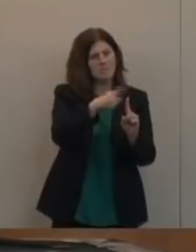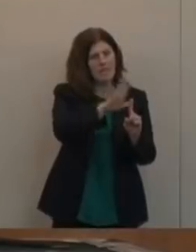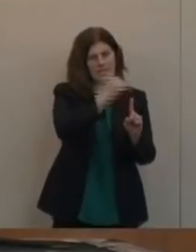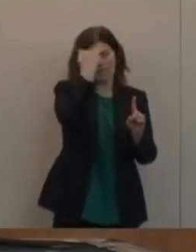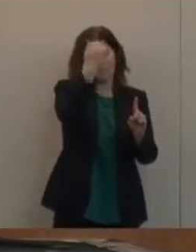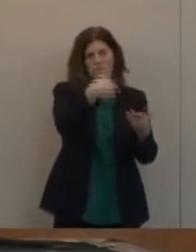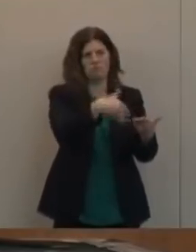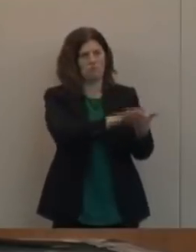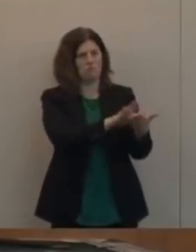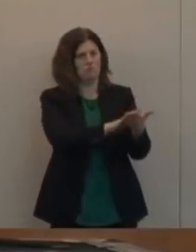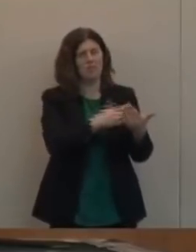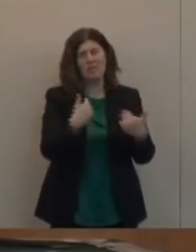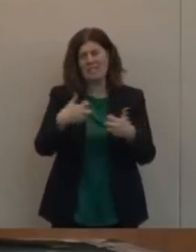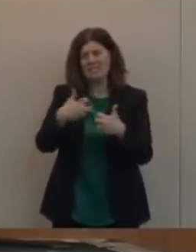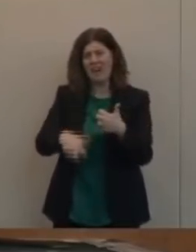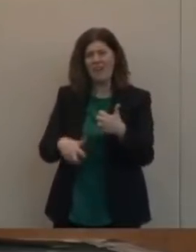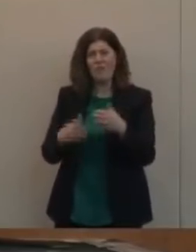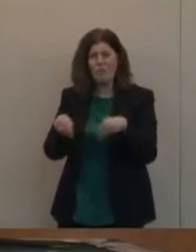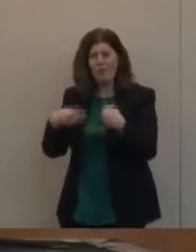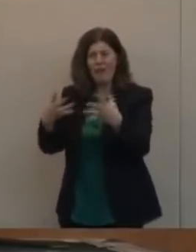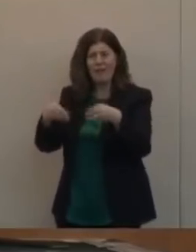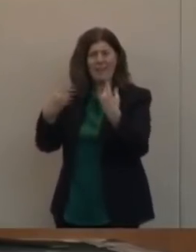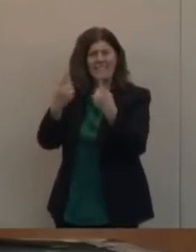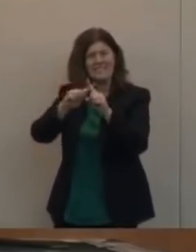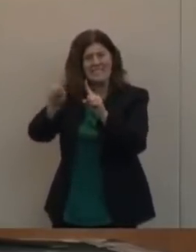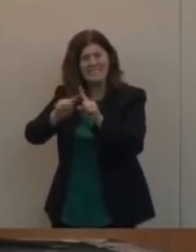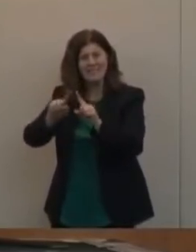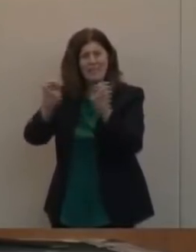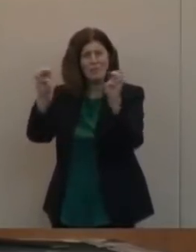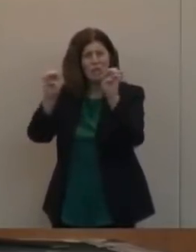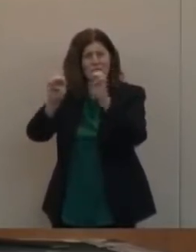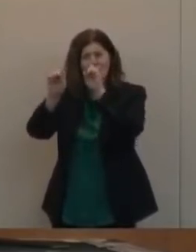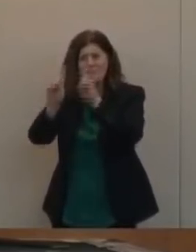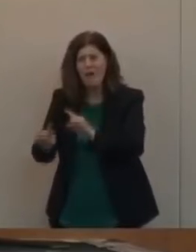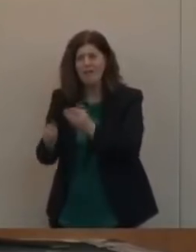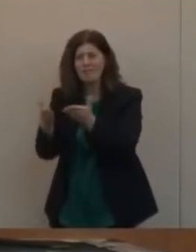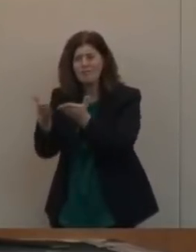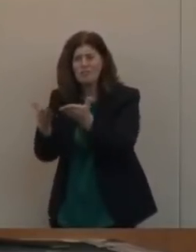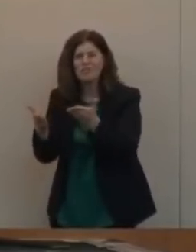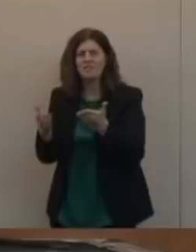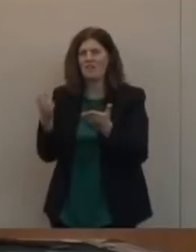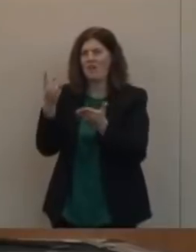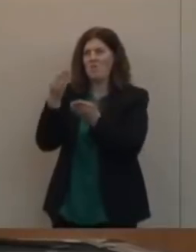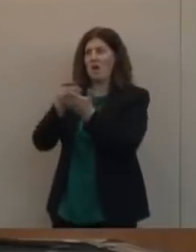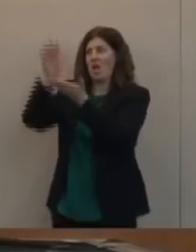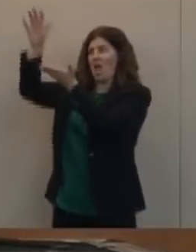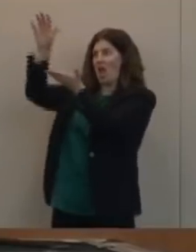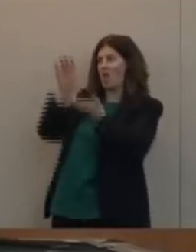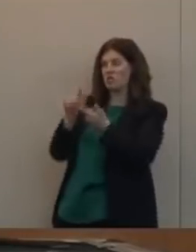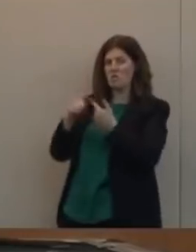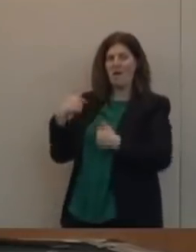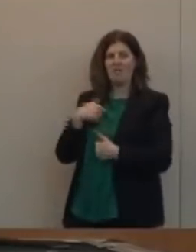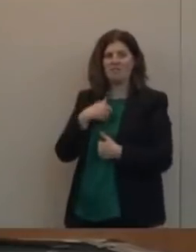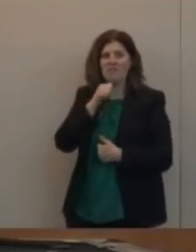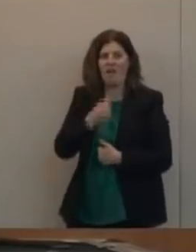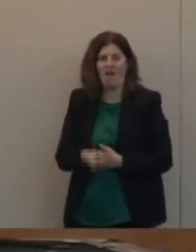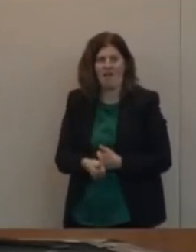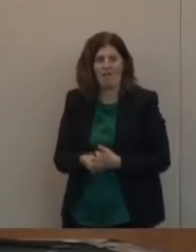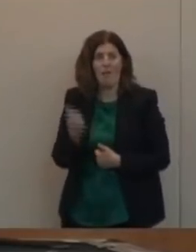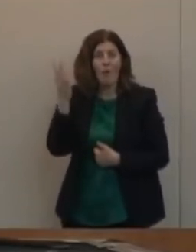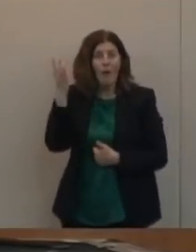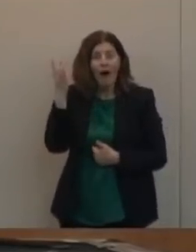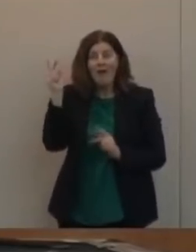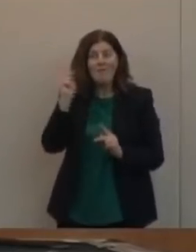providing any number of emergency response government services. Money's not coming into the government, of course, because people